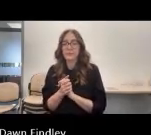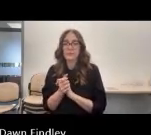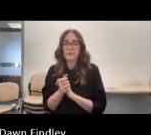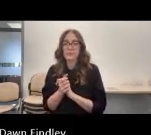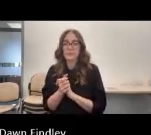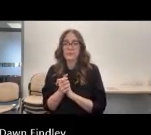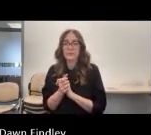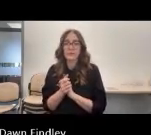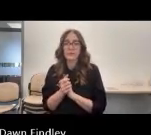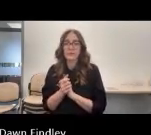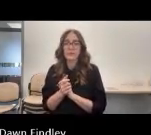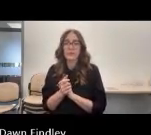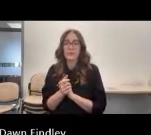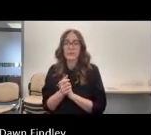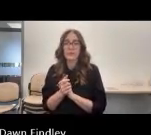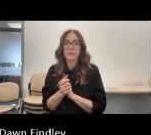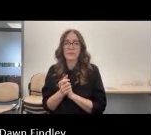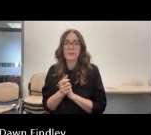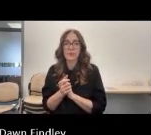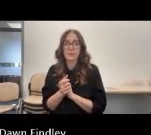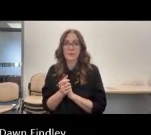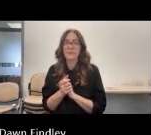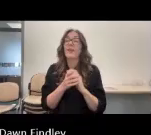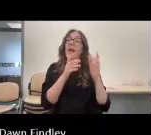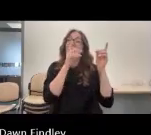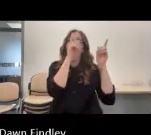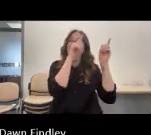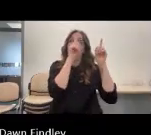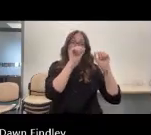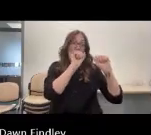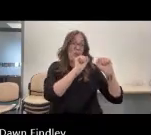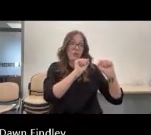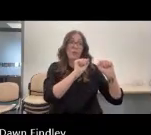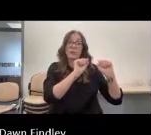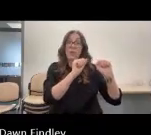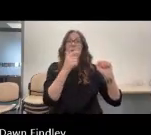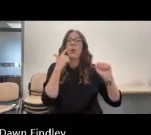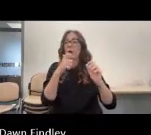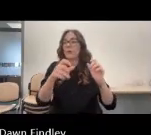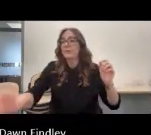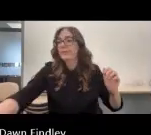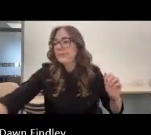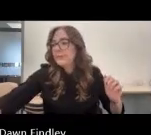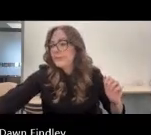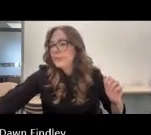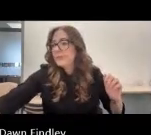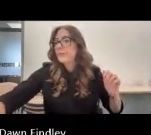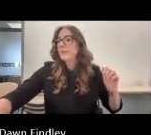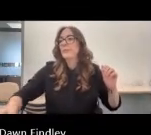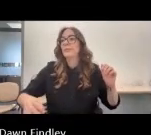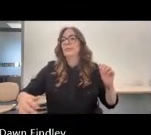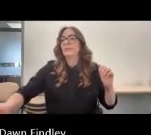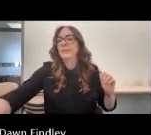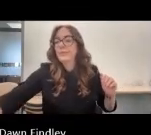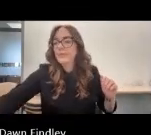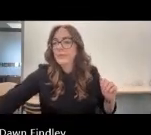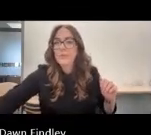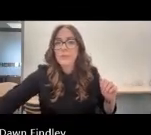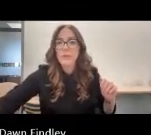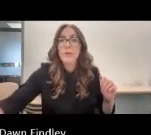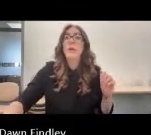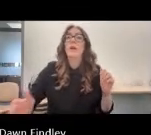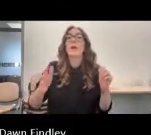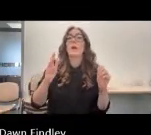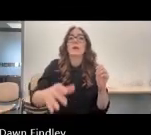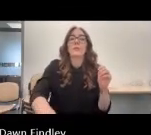So the thing about Android is you can buy a Samsung phone and that's got Android on it. You can buy a Motorola phone that's